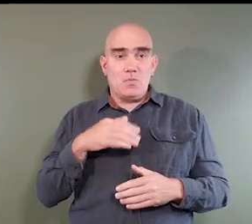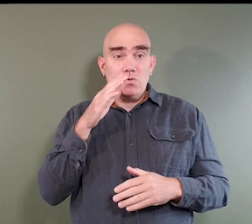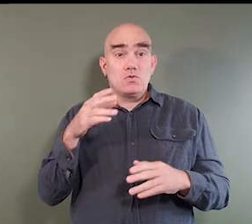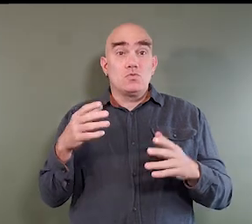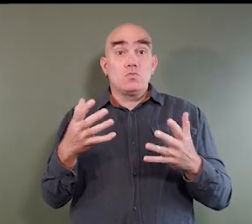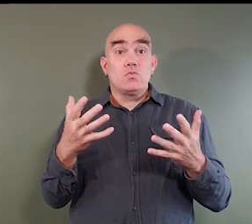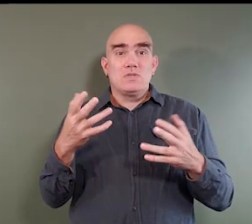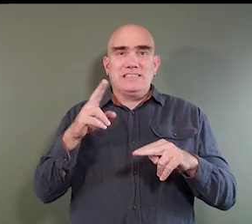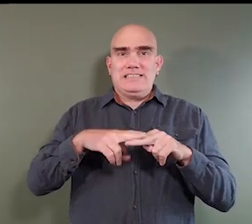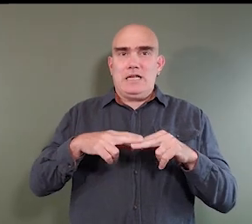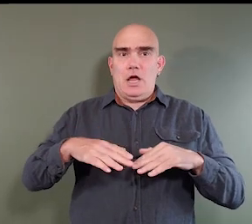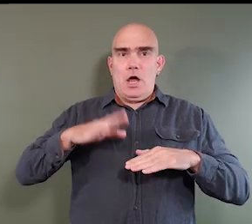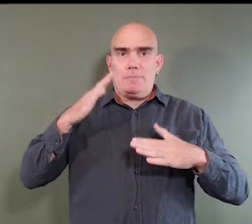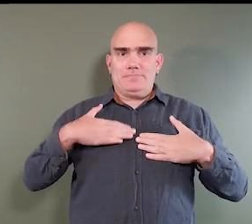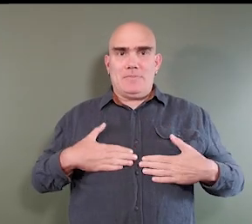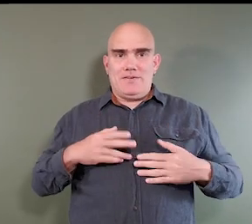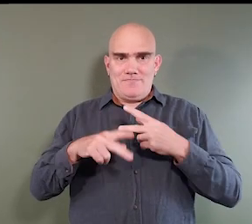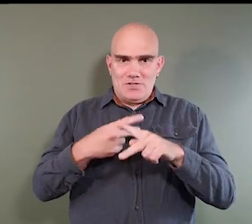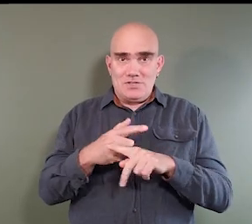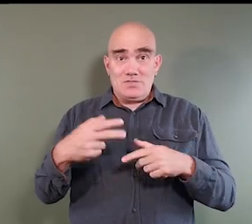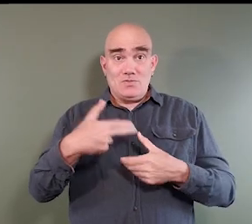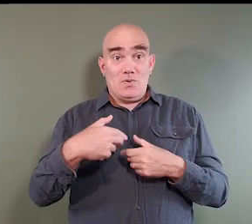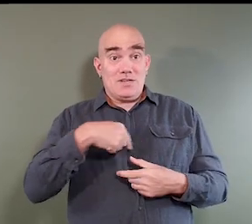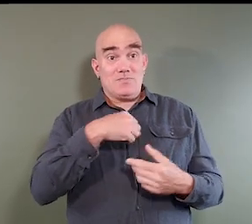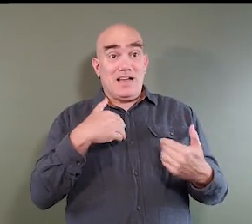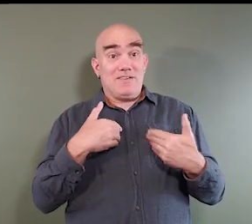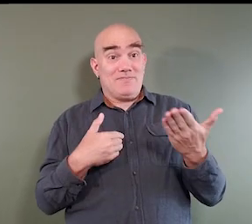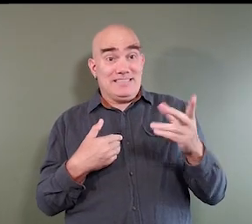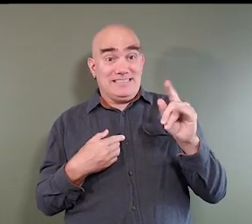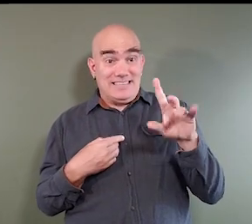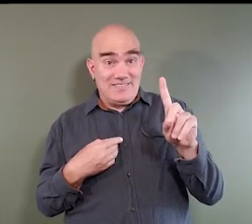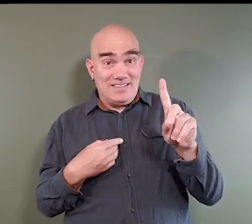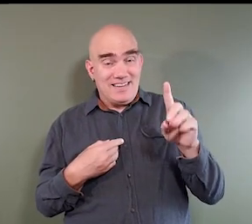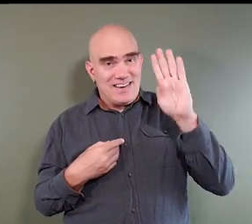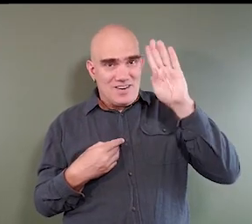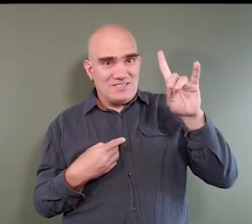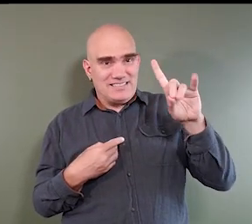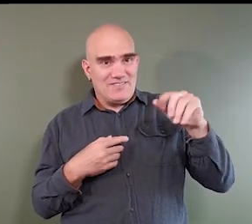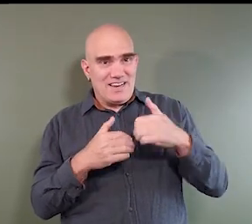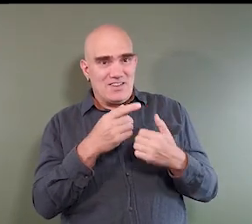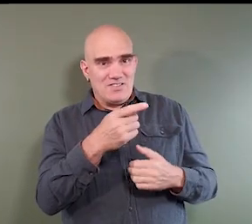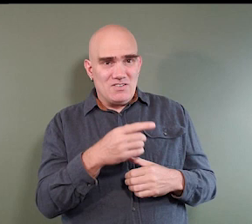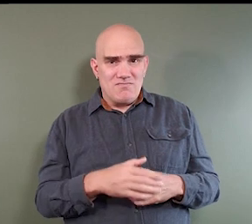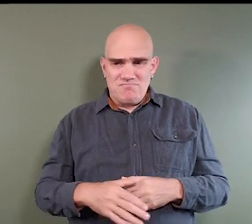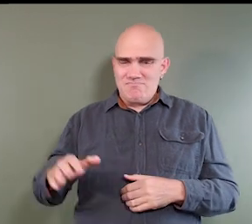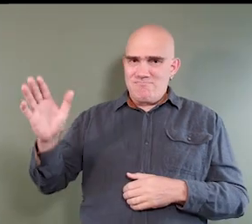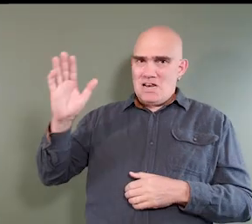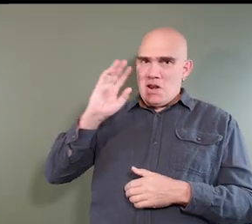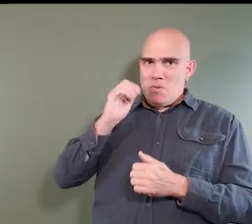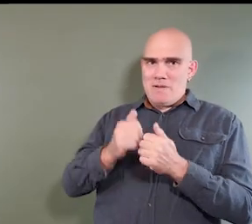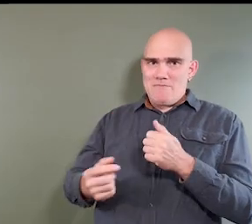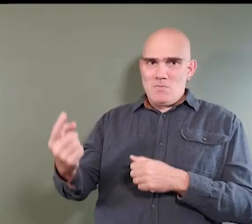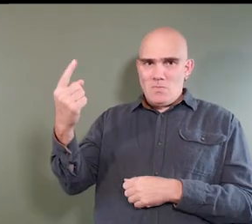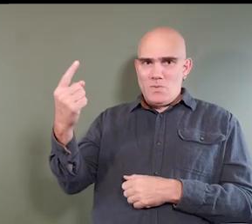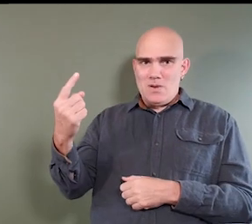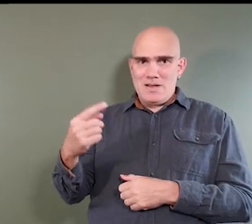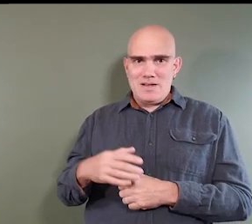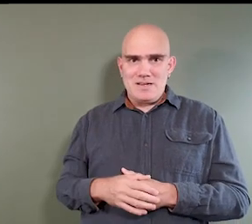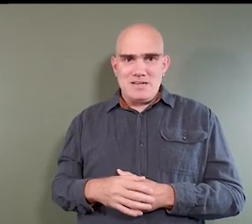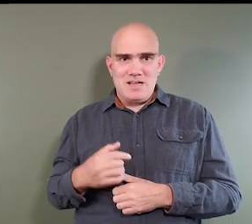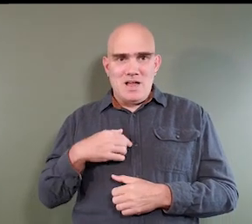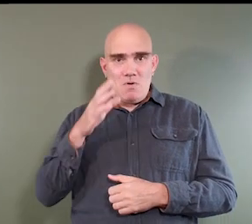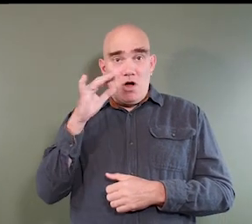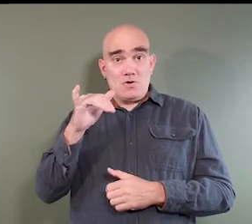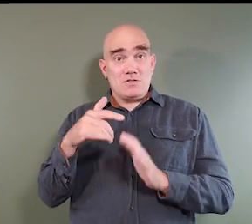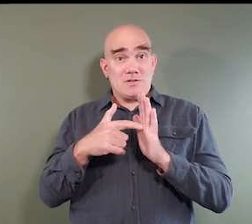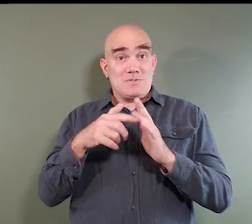seated upper body version, and then joining me also is David. Hi, David. How are you? Hello, everyone. I will